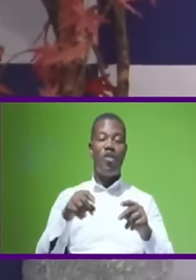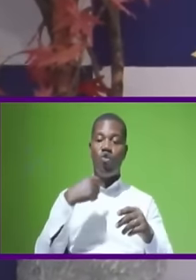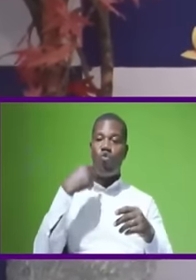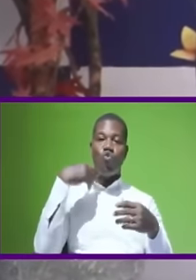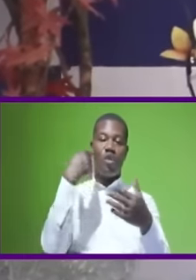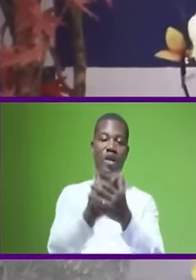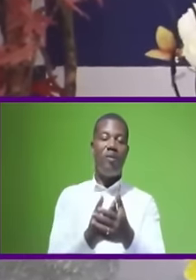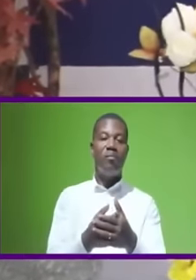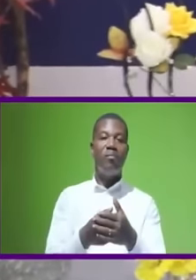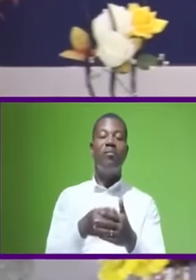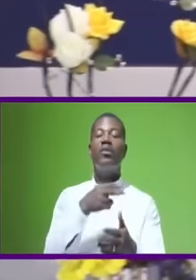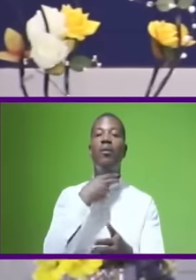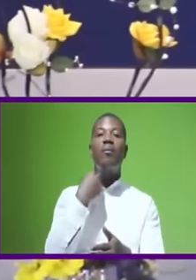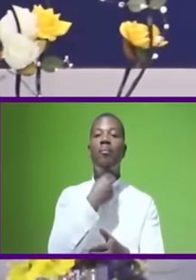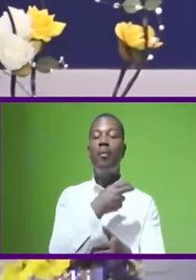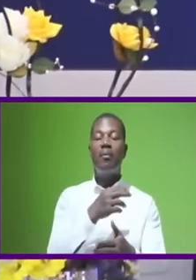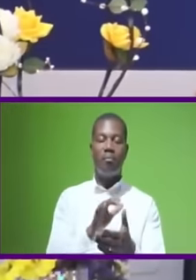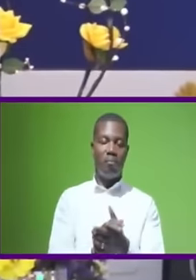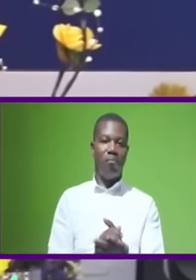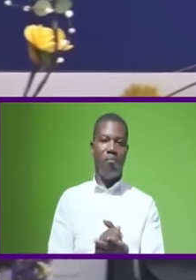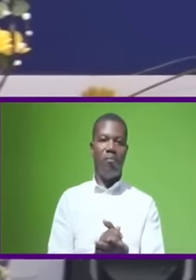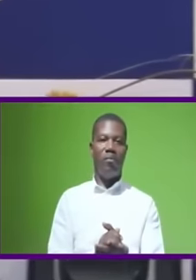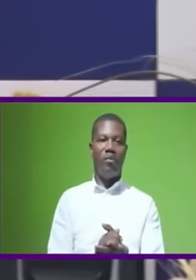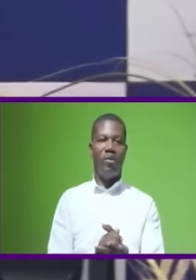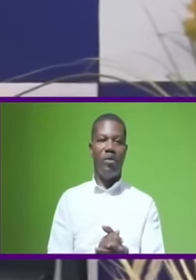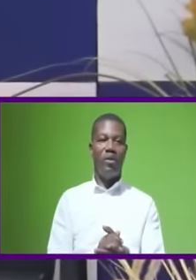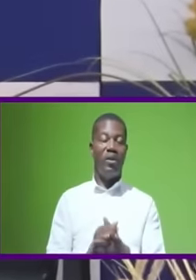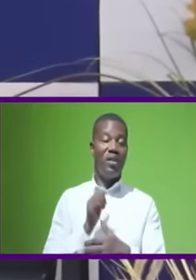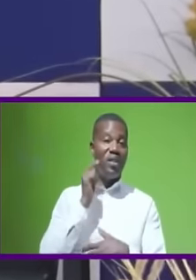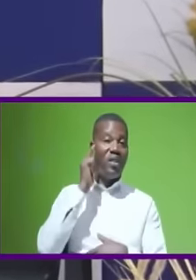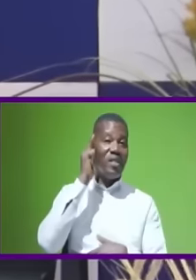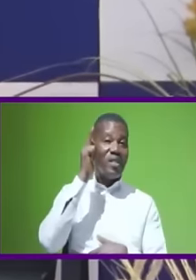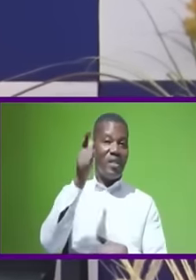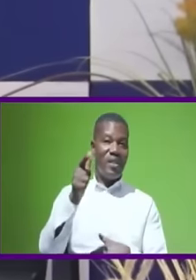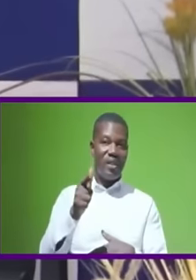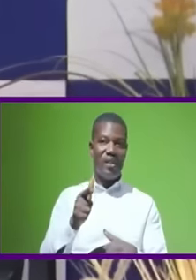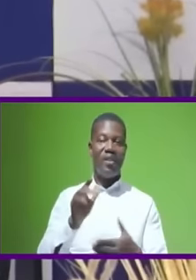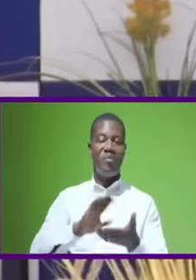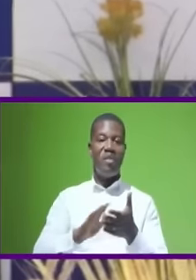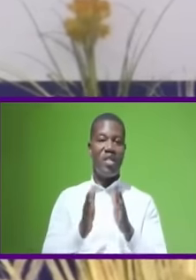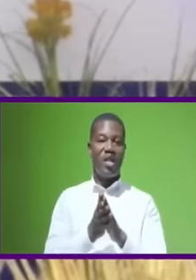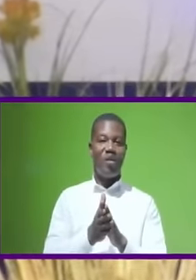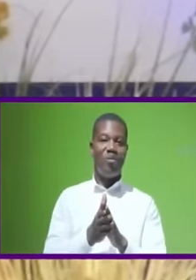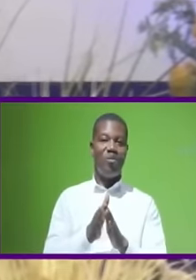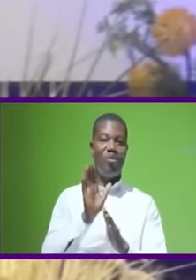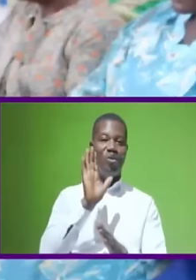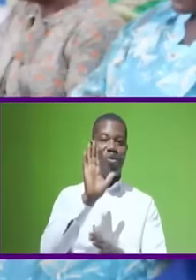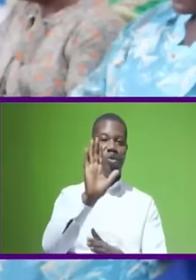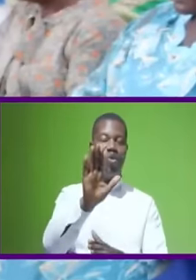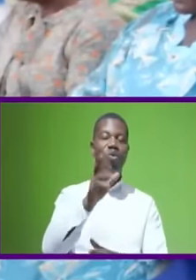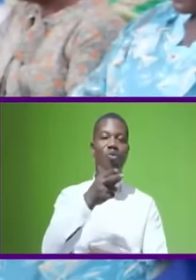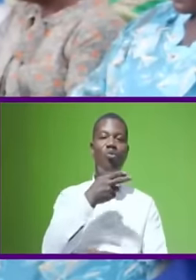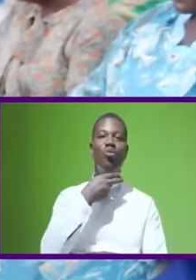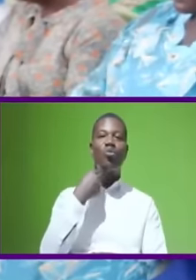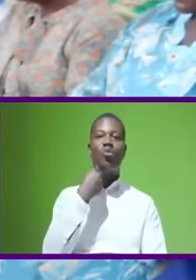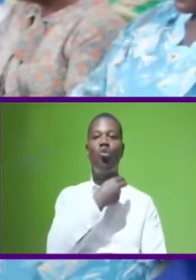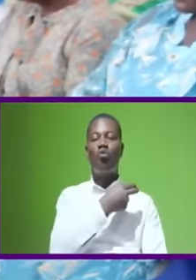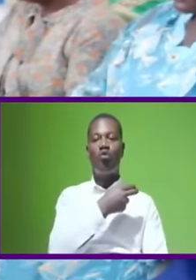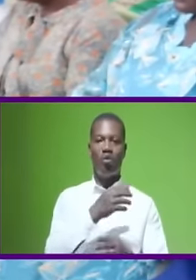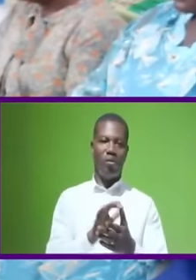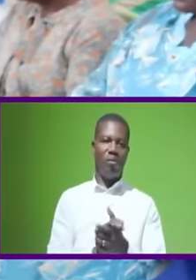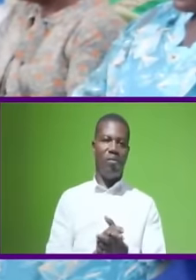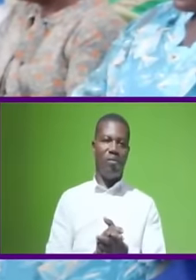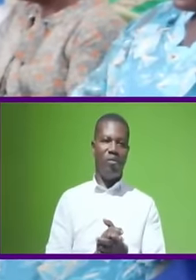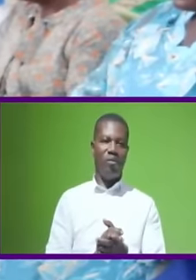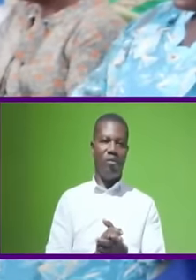Anyone that came was a pastor. Until last minute, no one was a pastor. So at the end of it all, he becomes